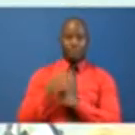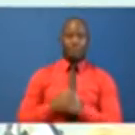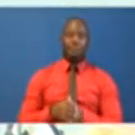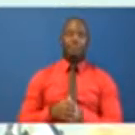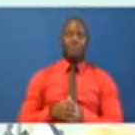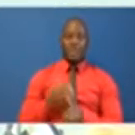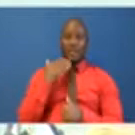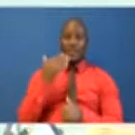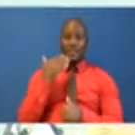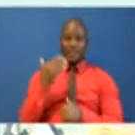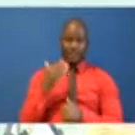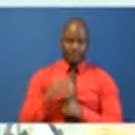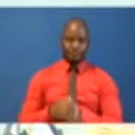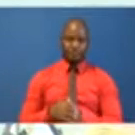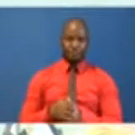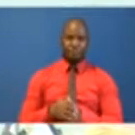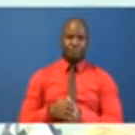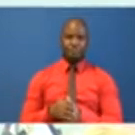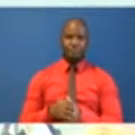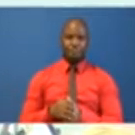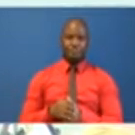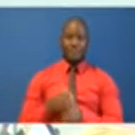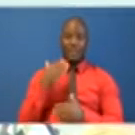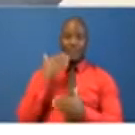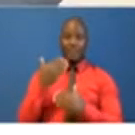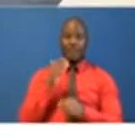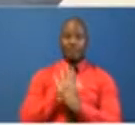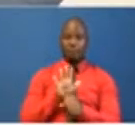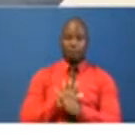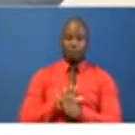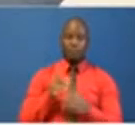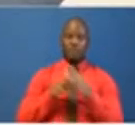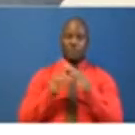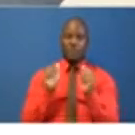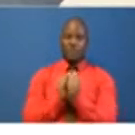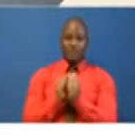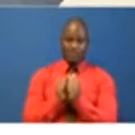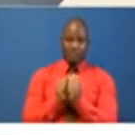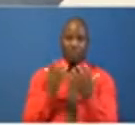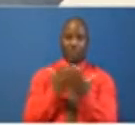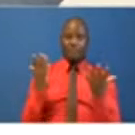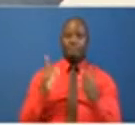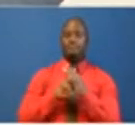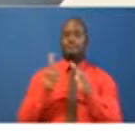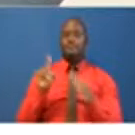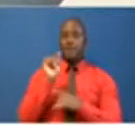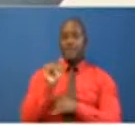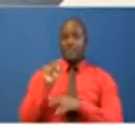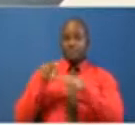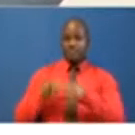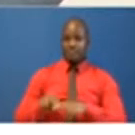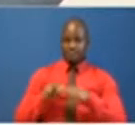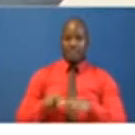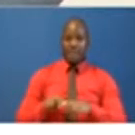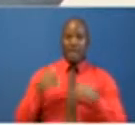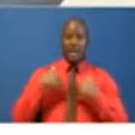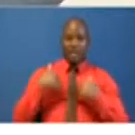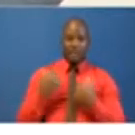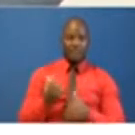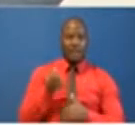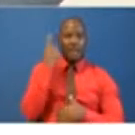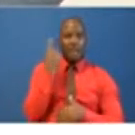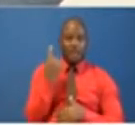prof thank you very much good evening viewers thank you very much and i want to start with you philip kisia you've you've sat on that seat you wonder you you have an